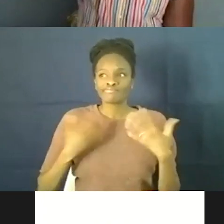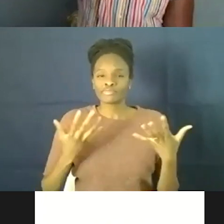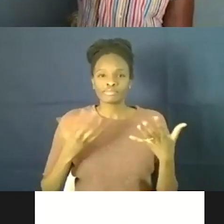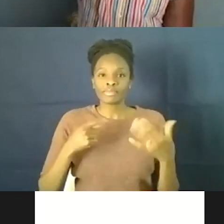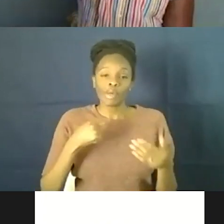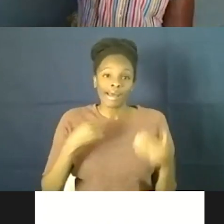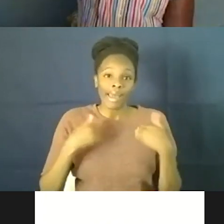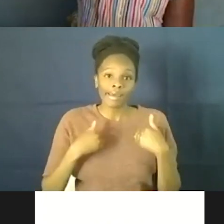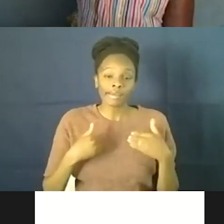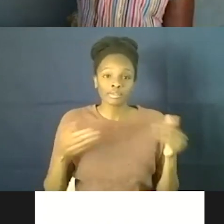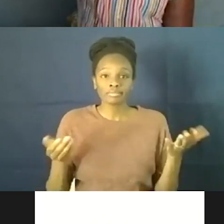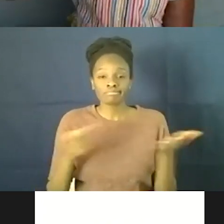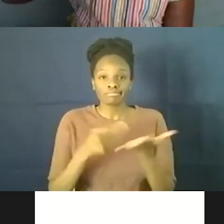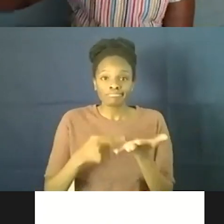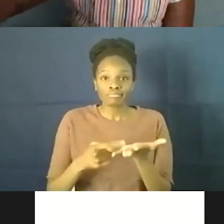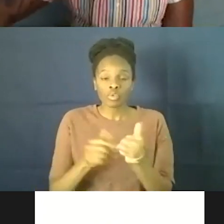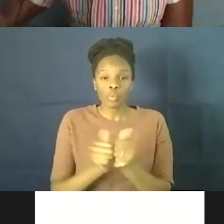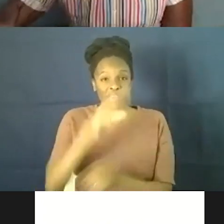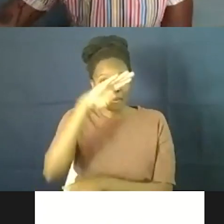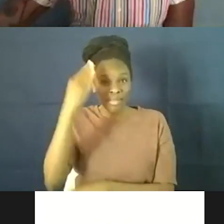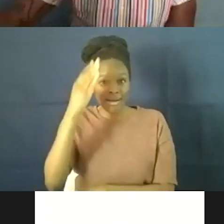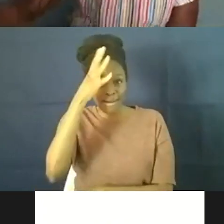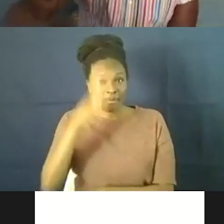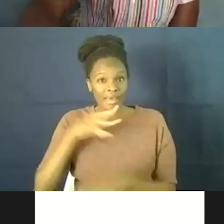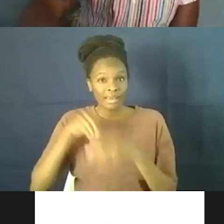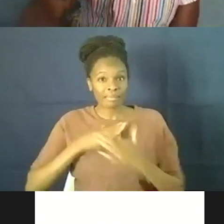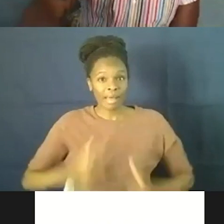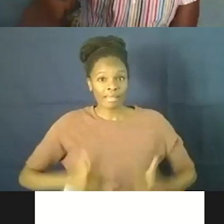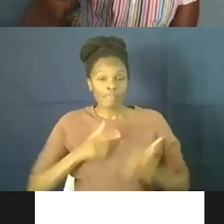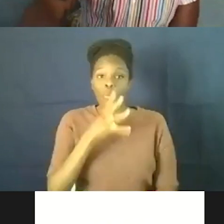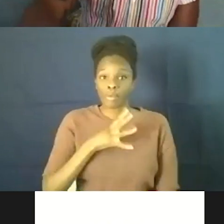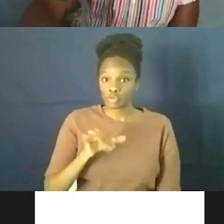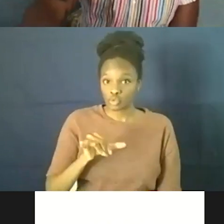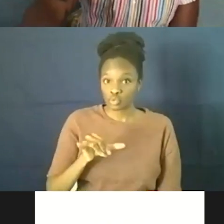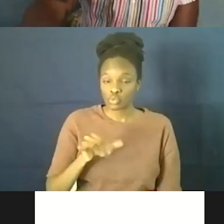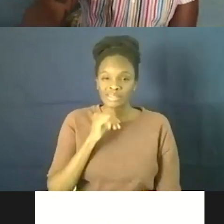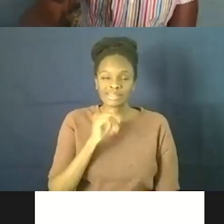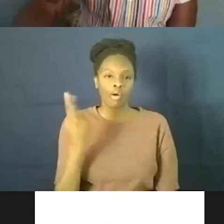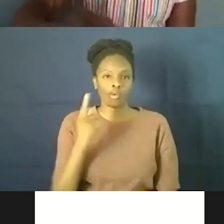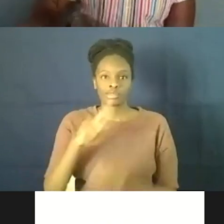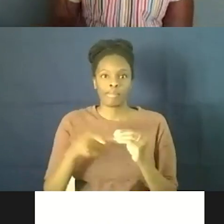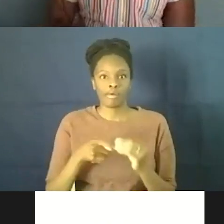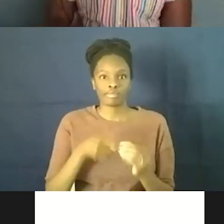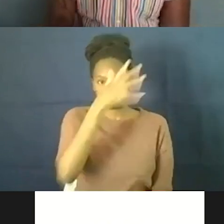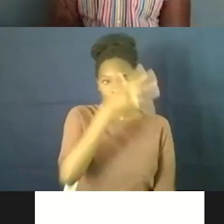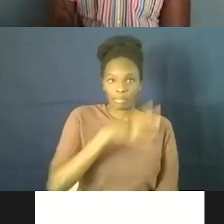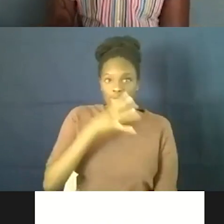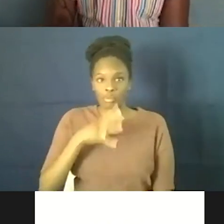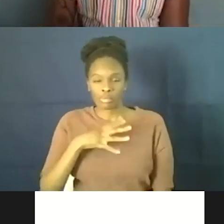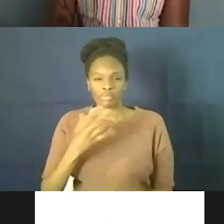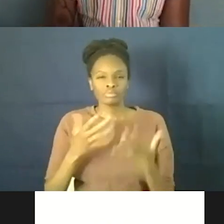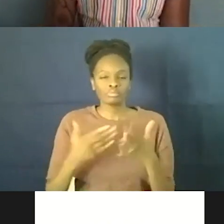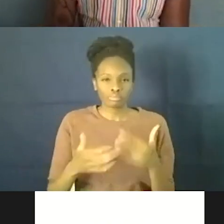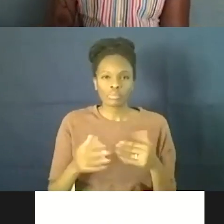men in my life, and some women too, because it doesn't always cut along lines of, like, what their sex is, but where there